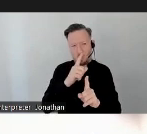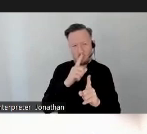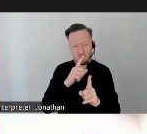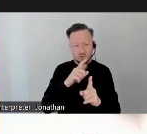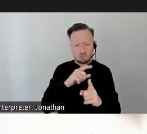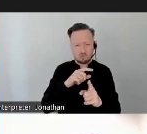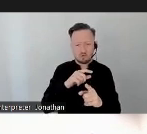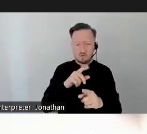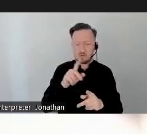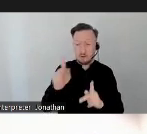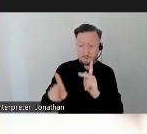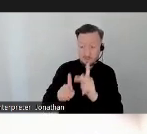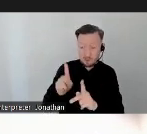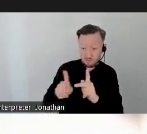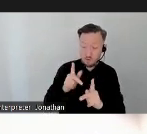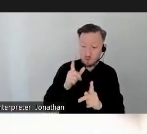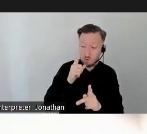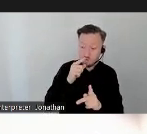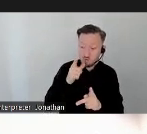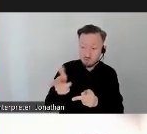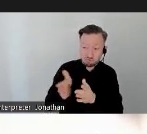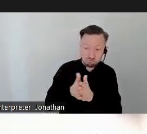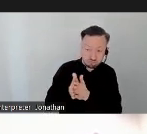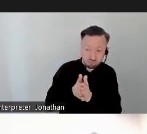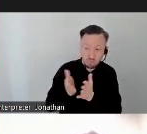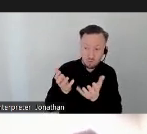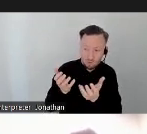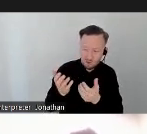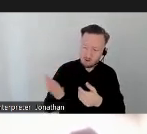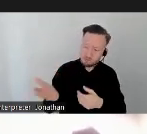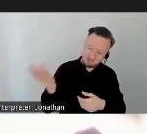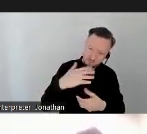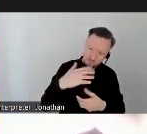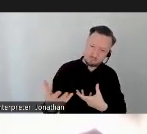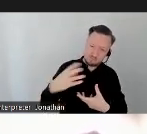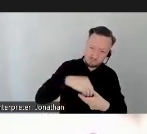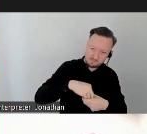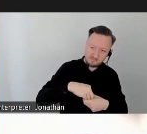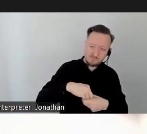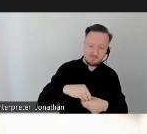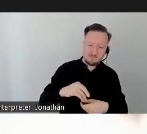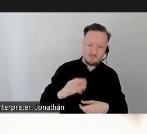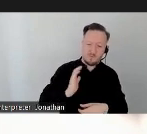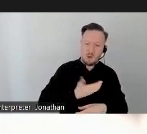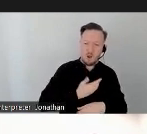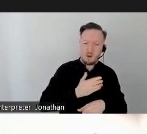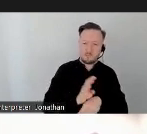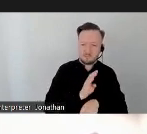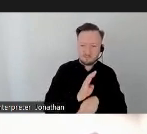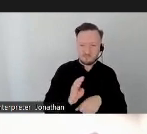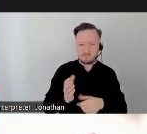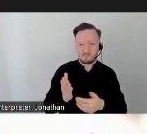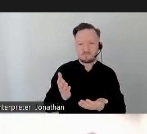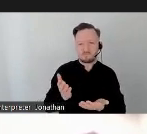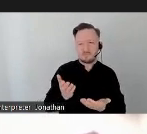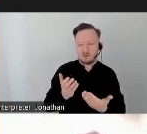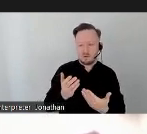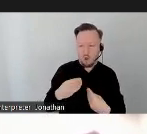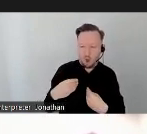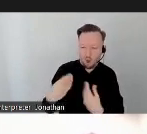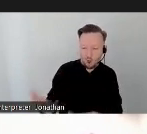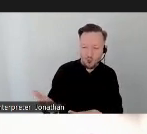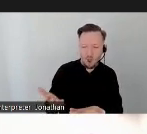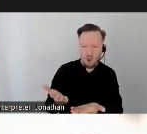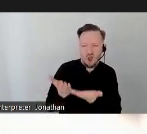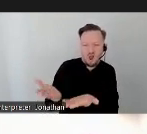who are interested in this, to bring them into our place of business, to offer programming for